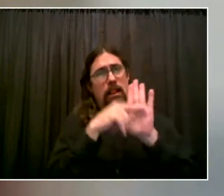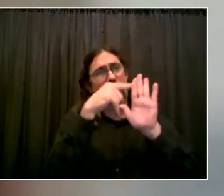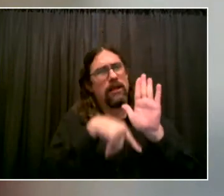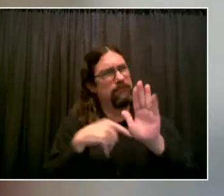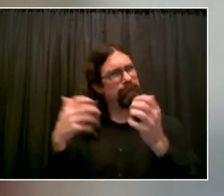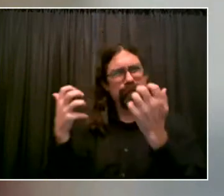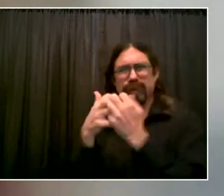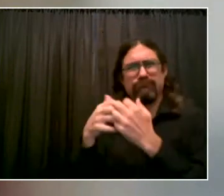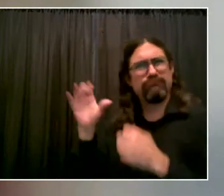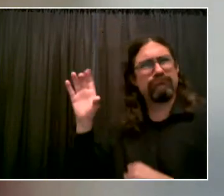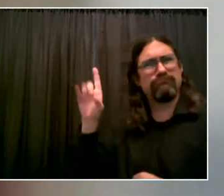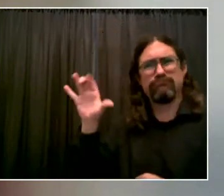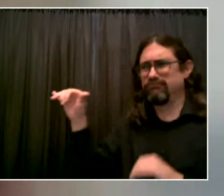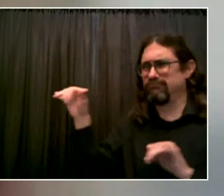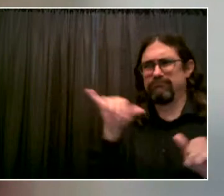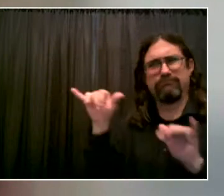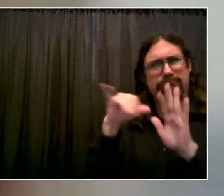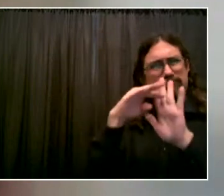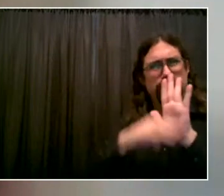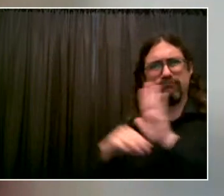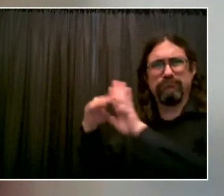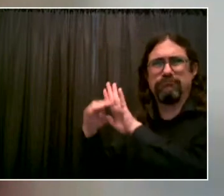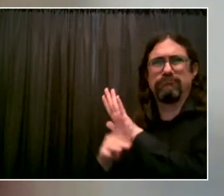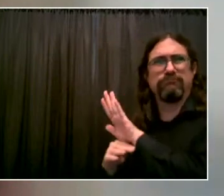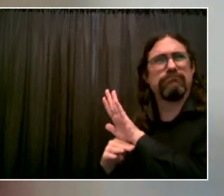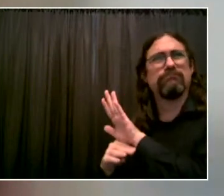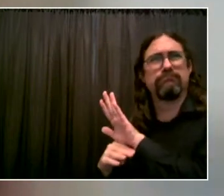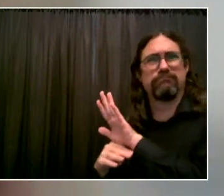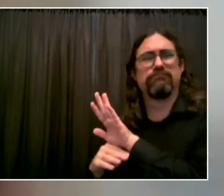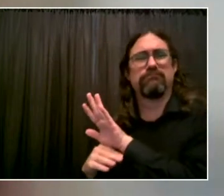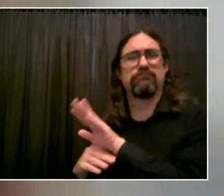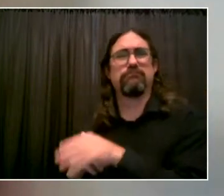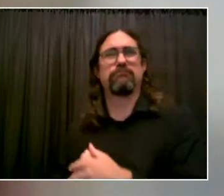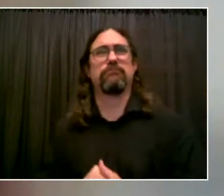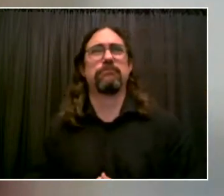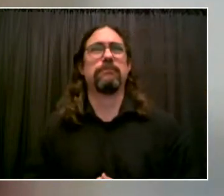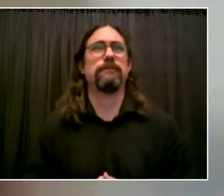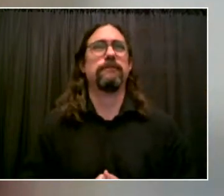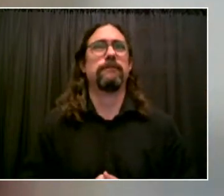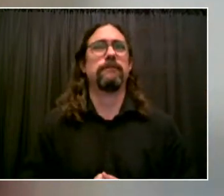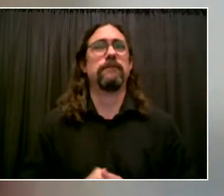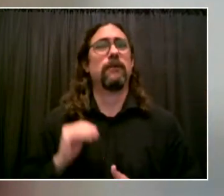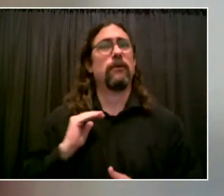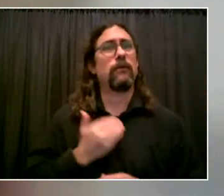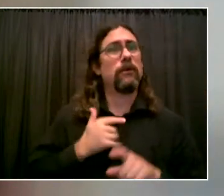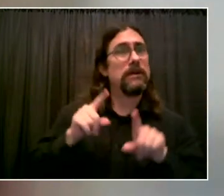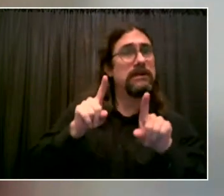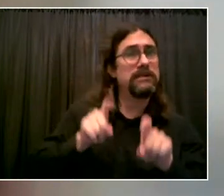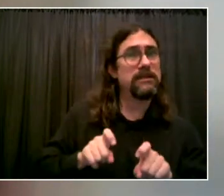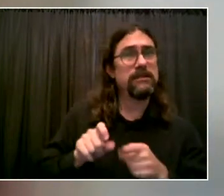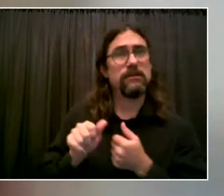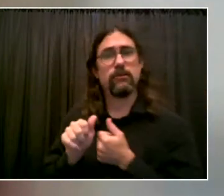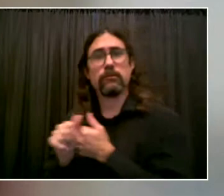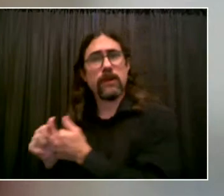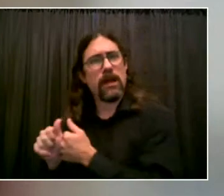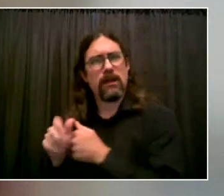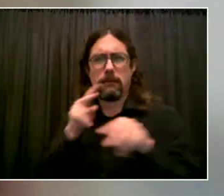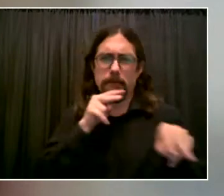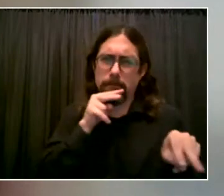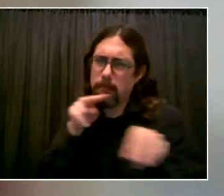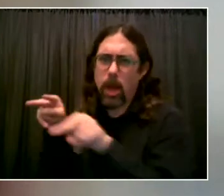we're confident that this will allow us to keep more students in classrooms and ensure the continuity of instruction for all